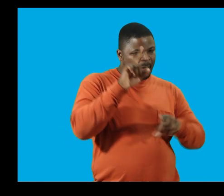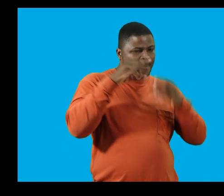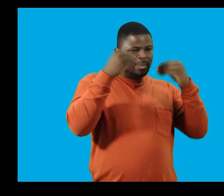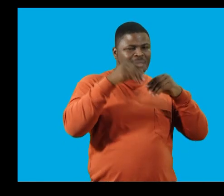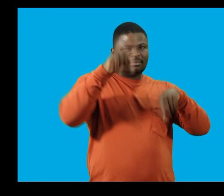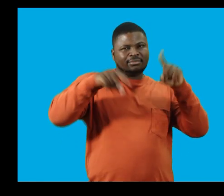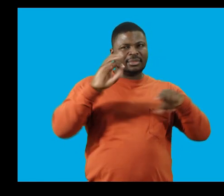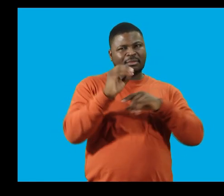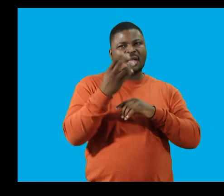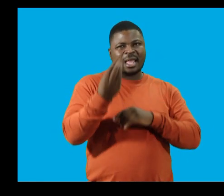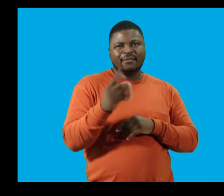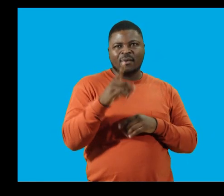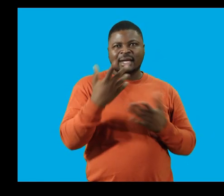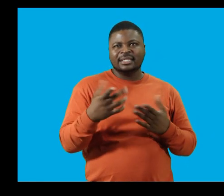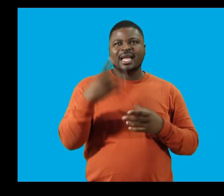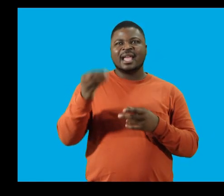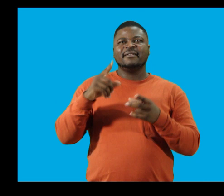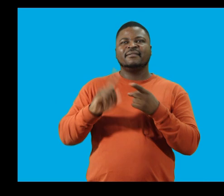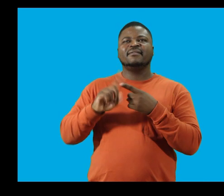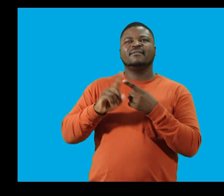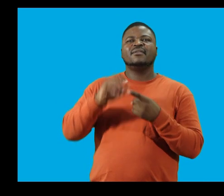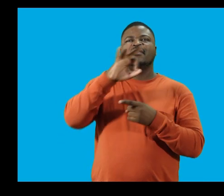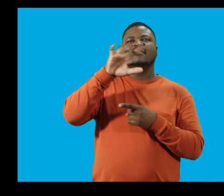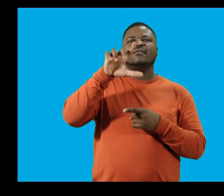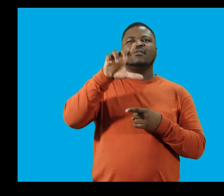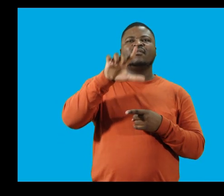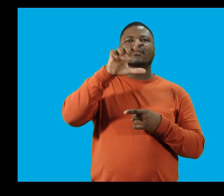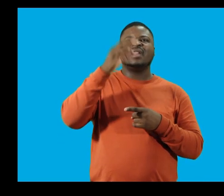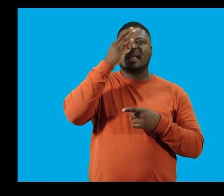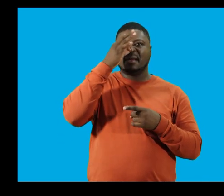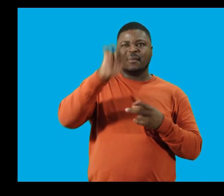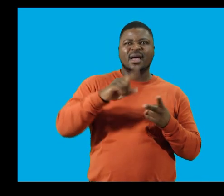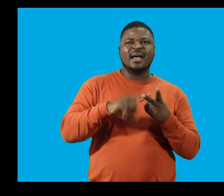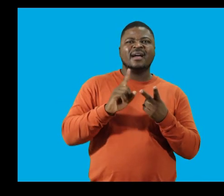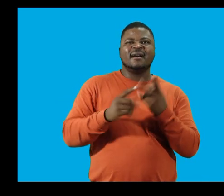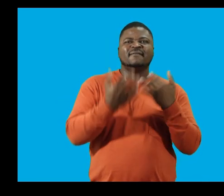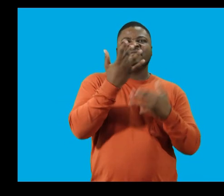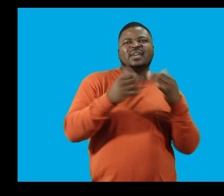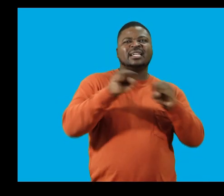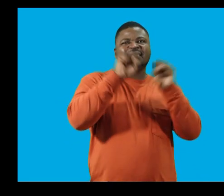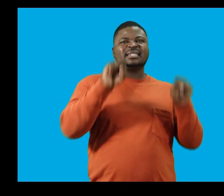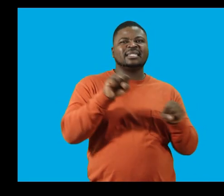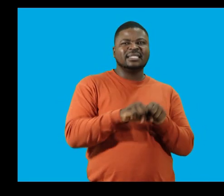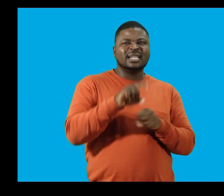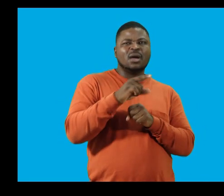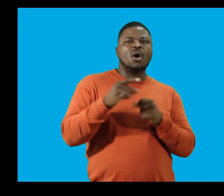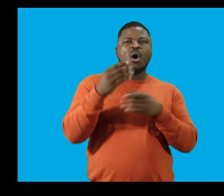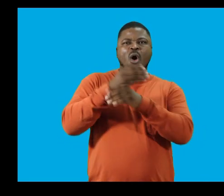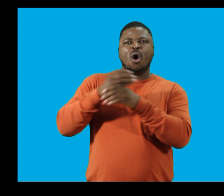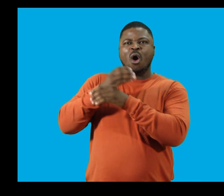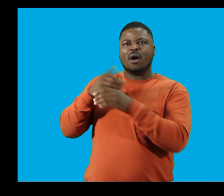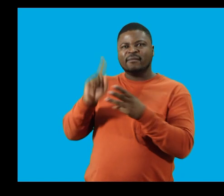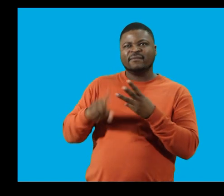the different businesses. There is a florist, a cafe, a bakery, a